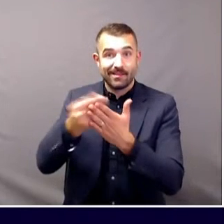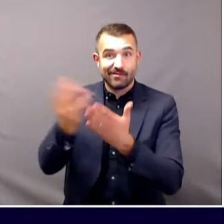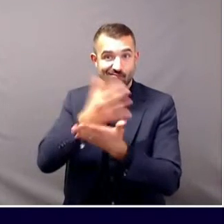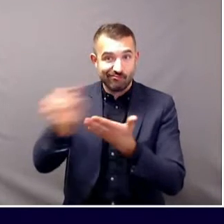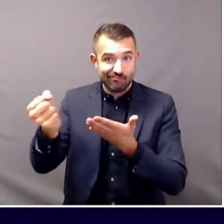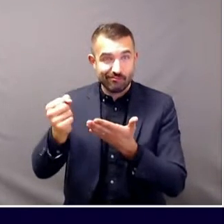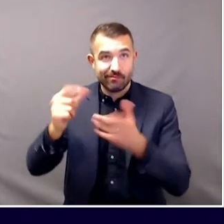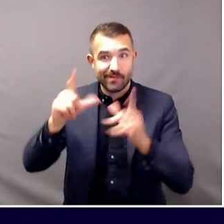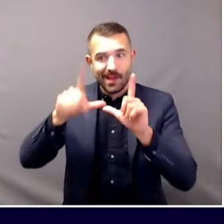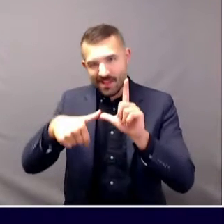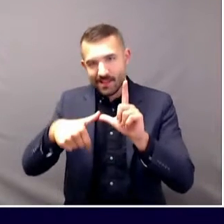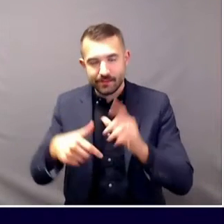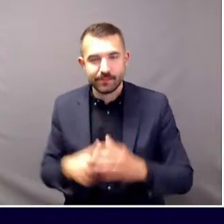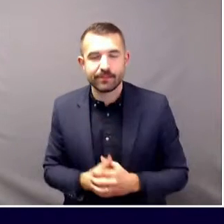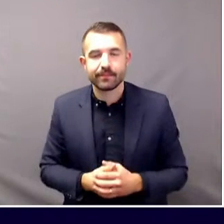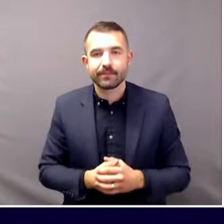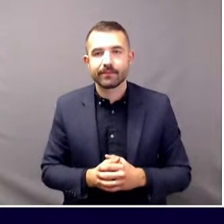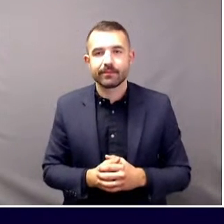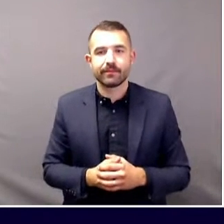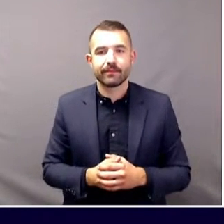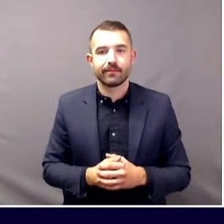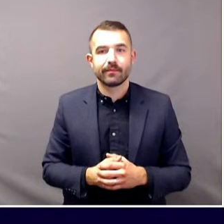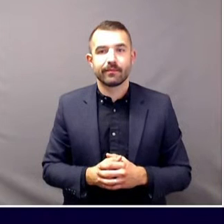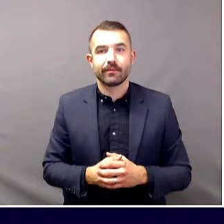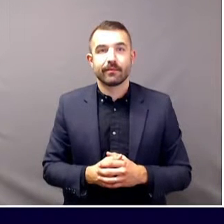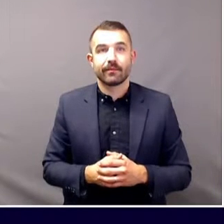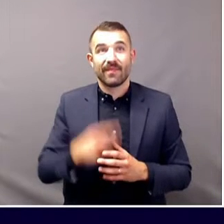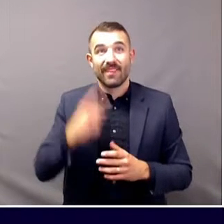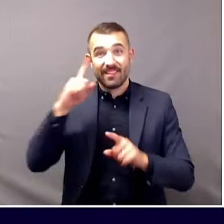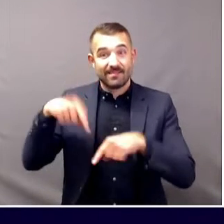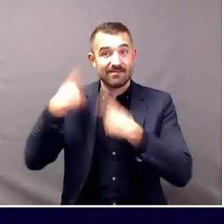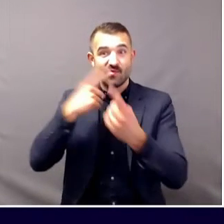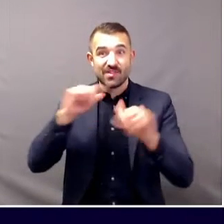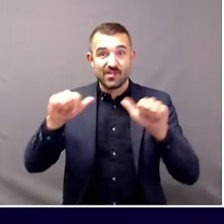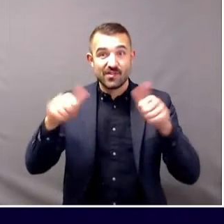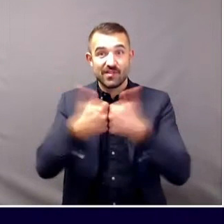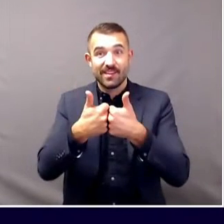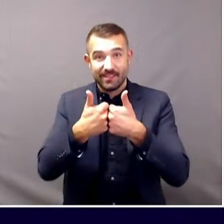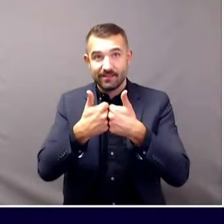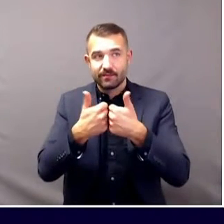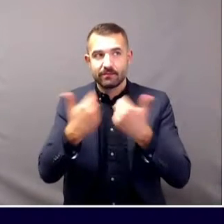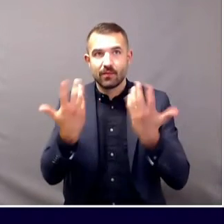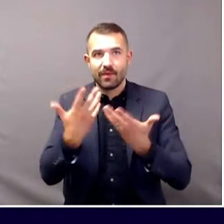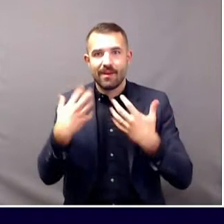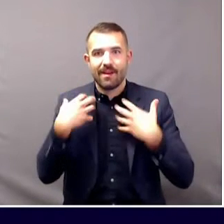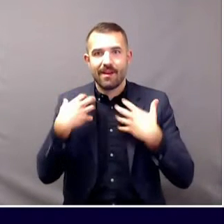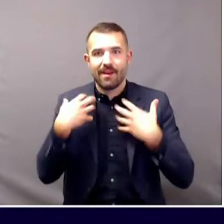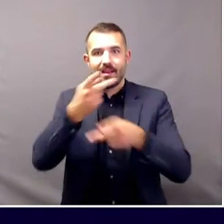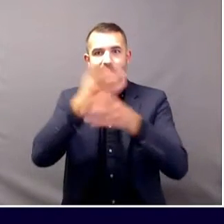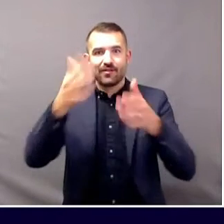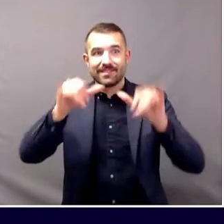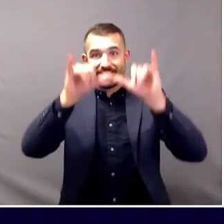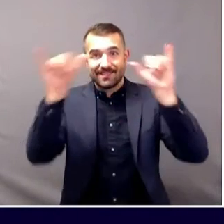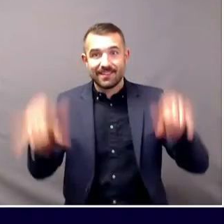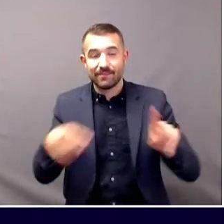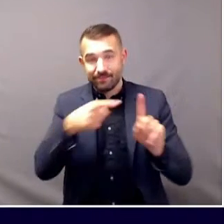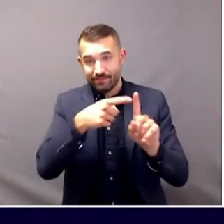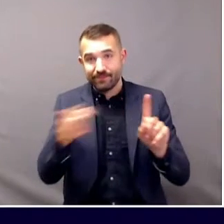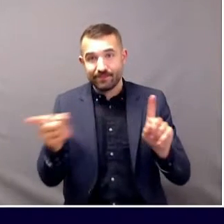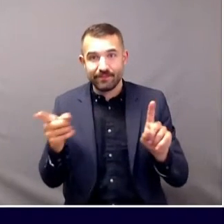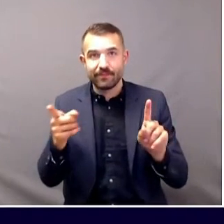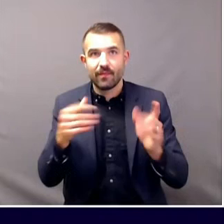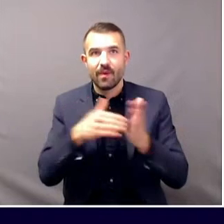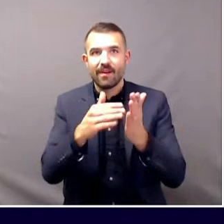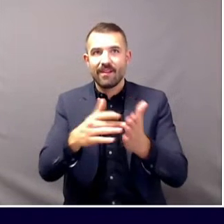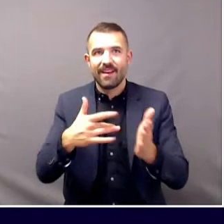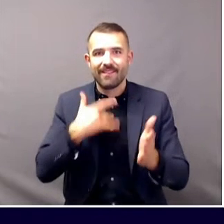knowing that some of the challenge has been intrinsic to the healthcare system, that often doesn't listen, often doesn't speak